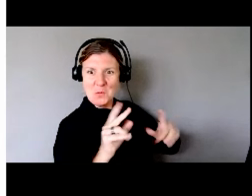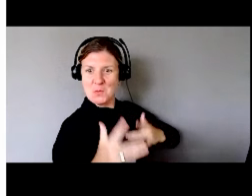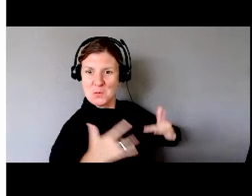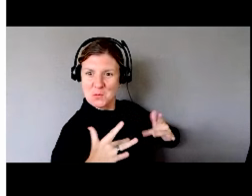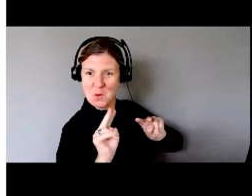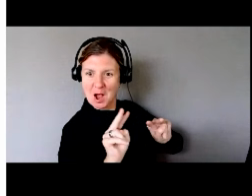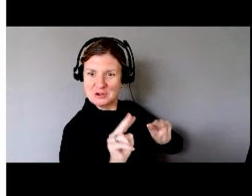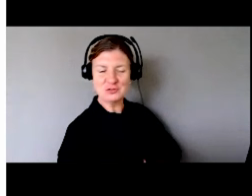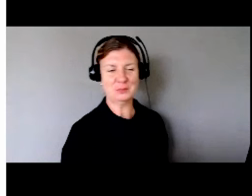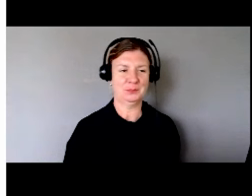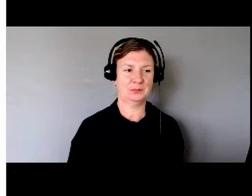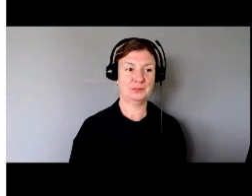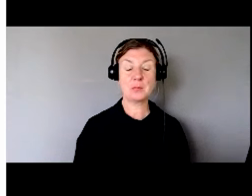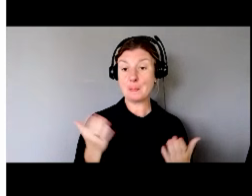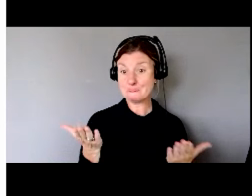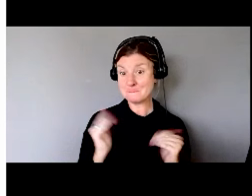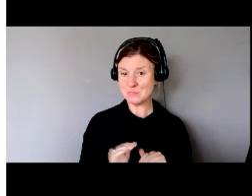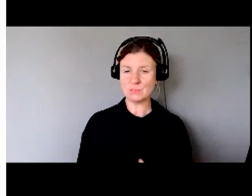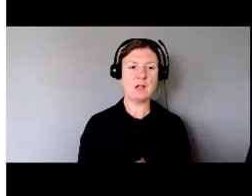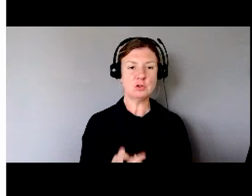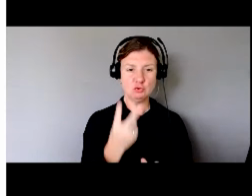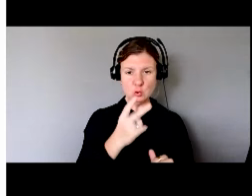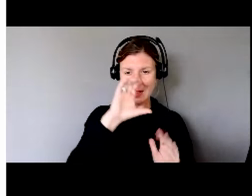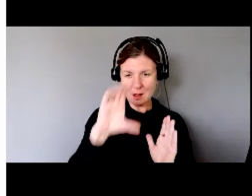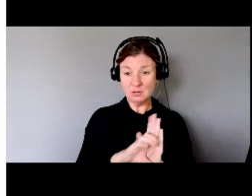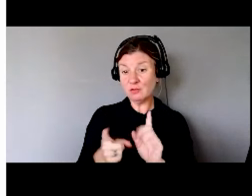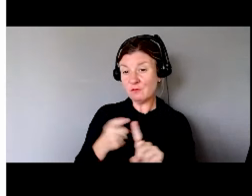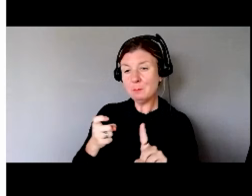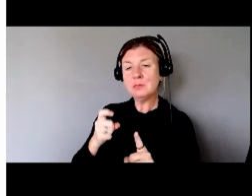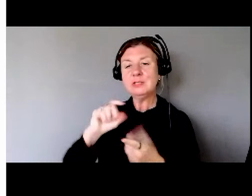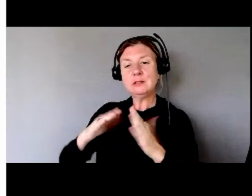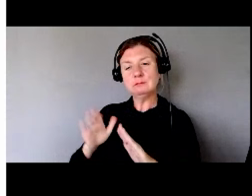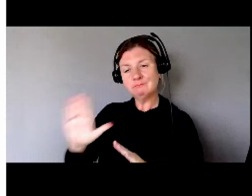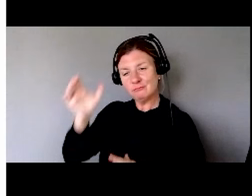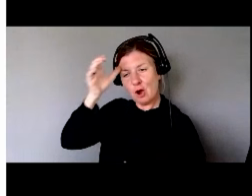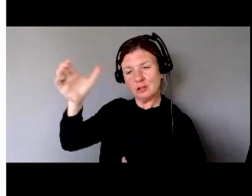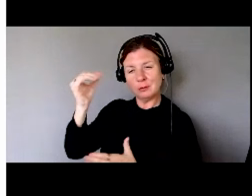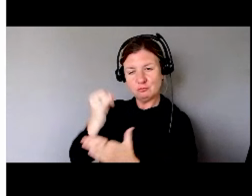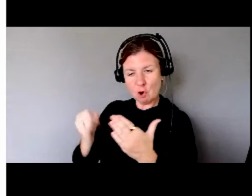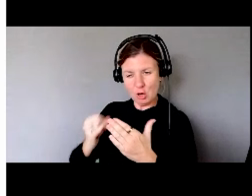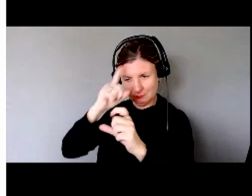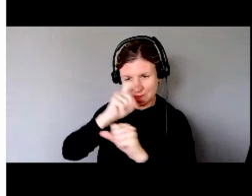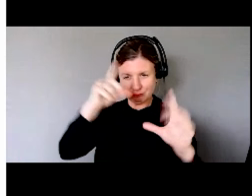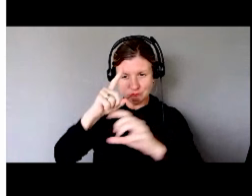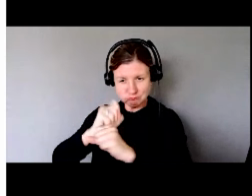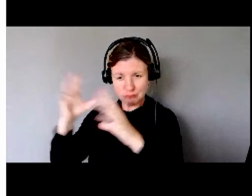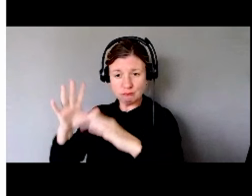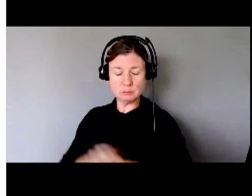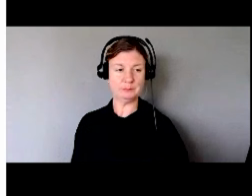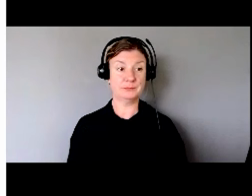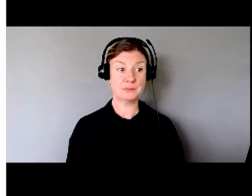This slide shows two images from the city's concept drawings. The first upper left image is